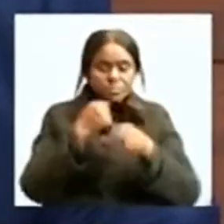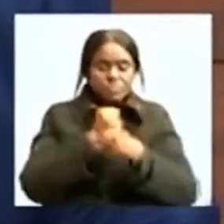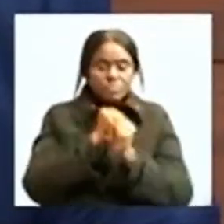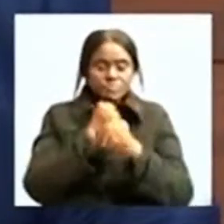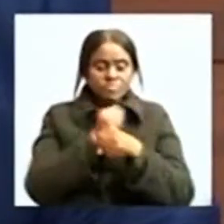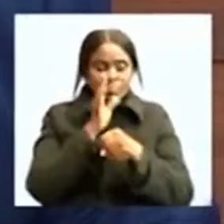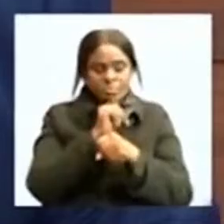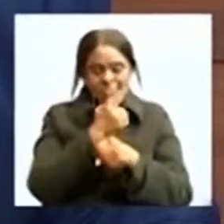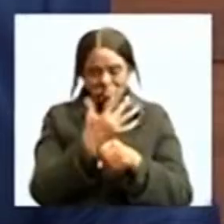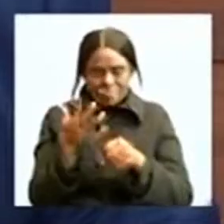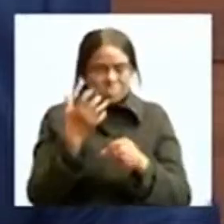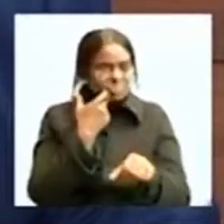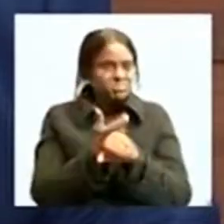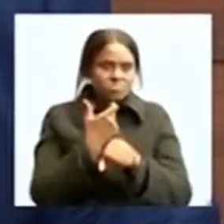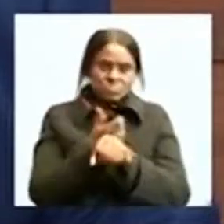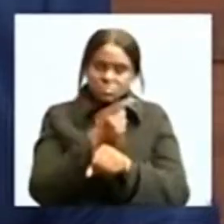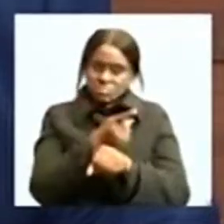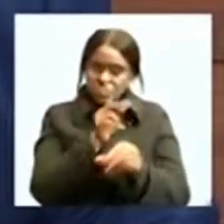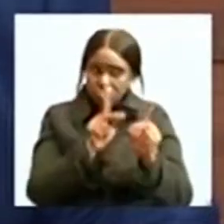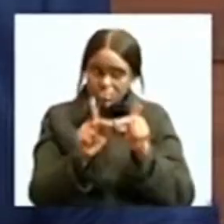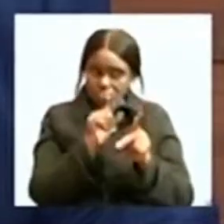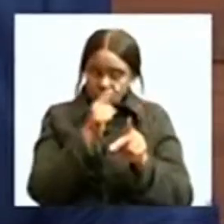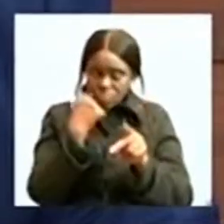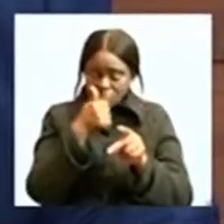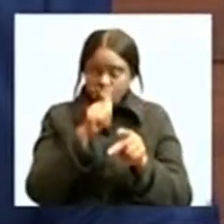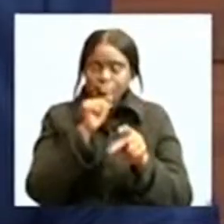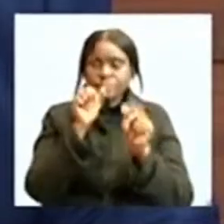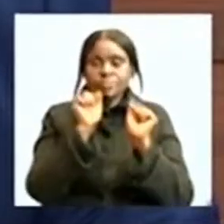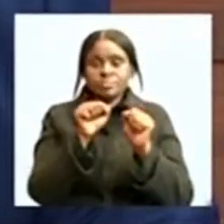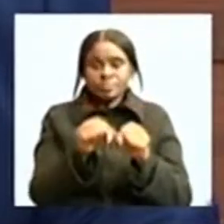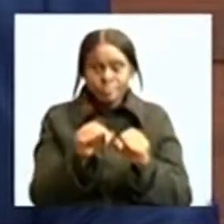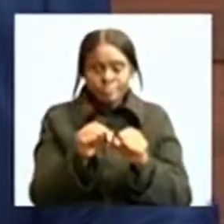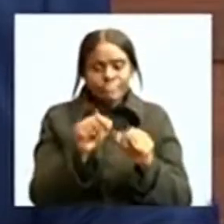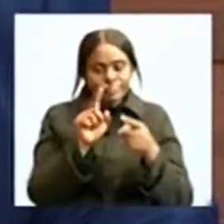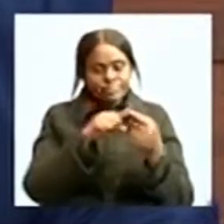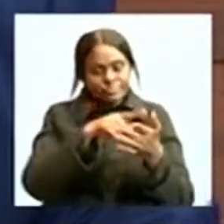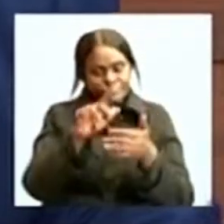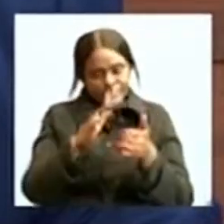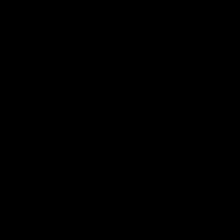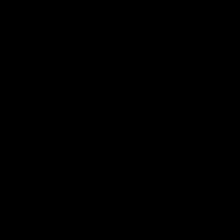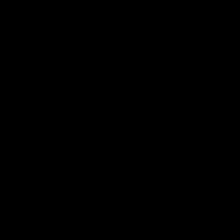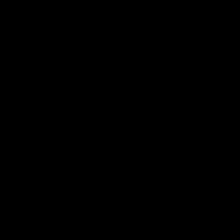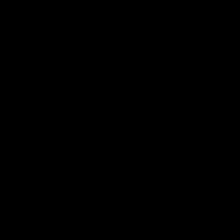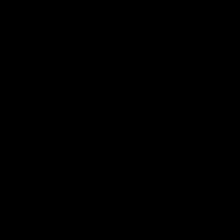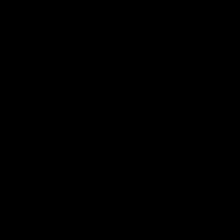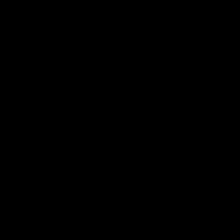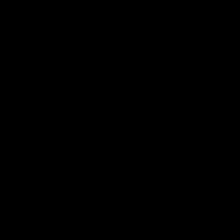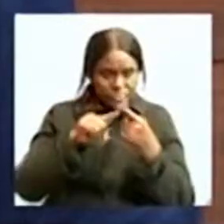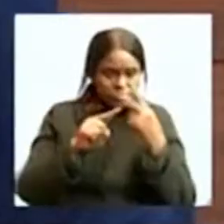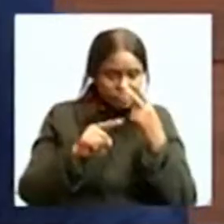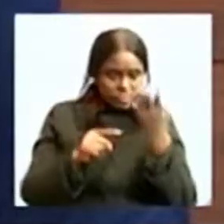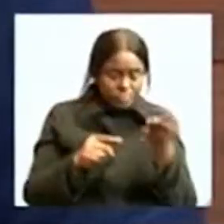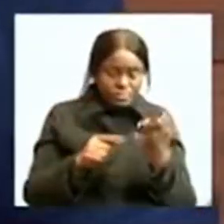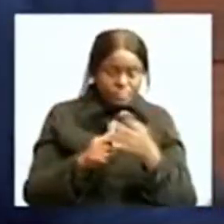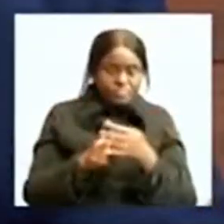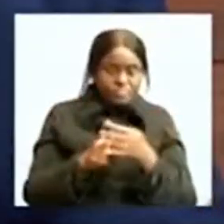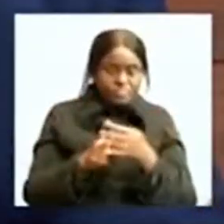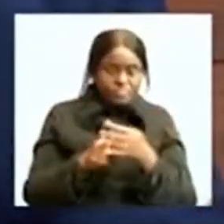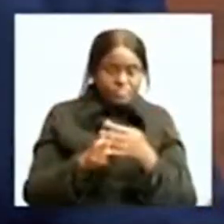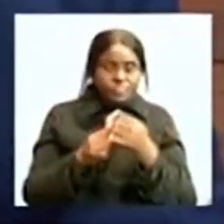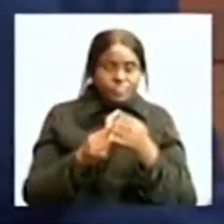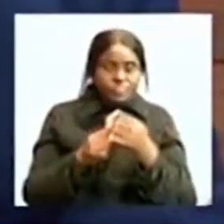making things so difficult that these people are unable to pay back. So there's need to look into that.